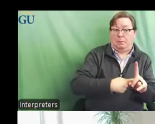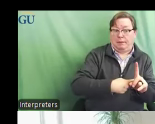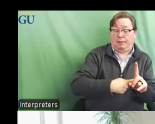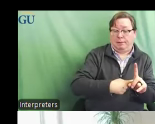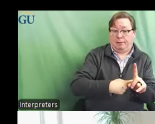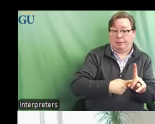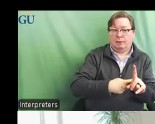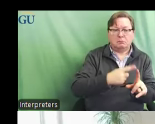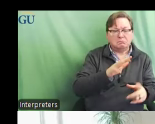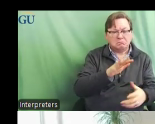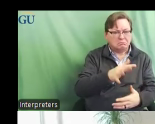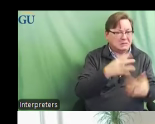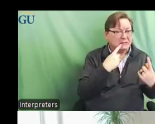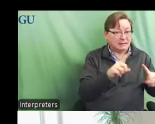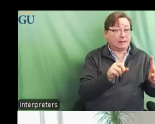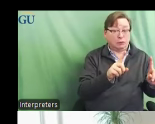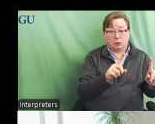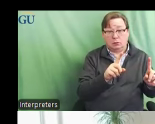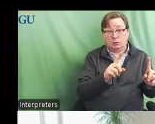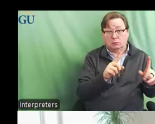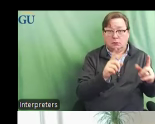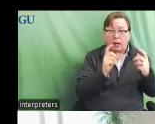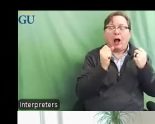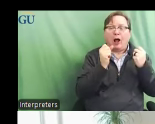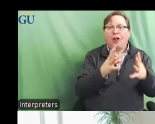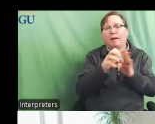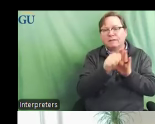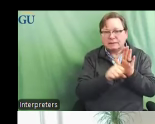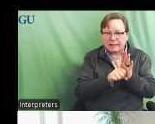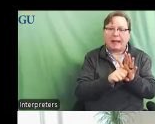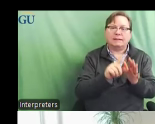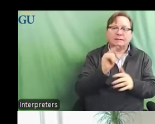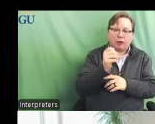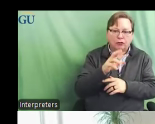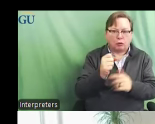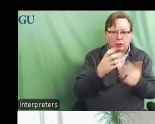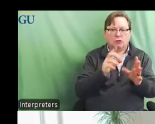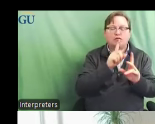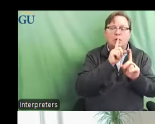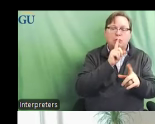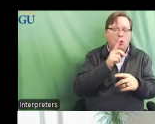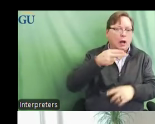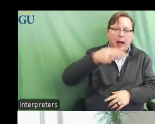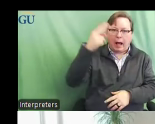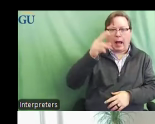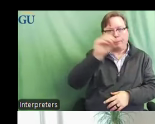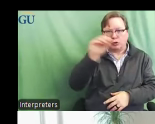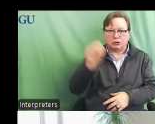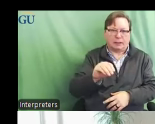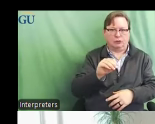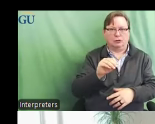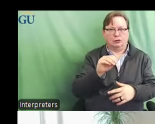is pretty successful. You know, a lot of states and territories report very high percentages